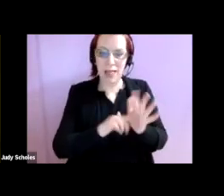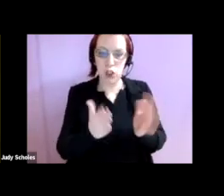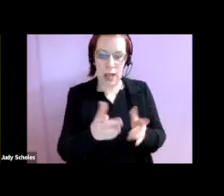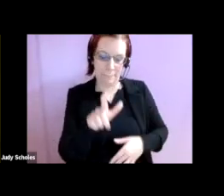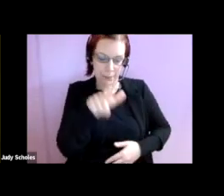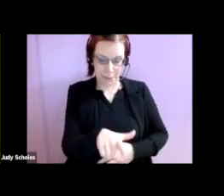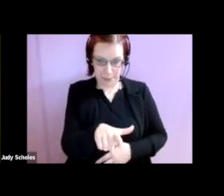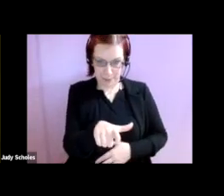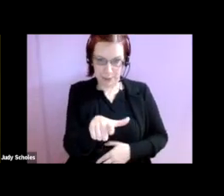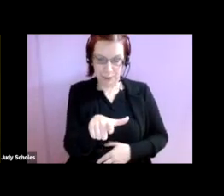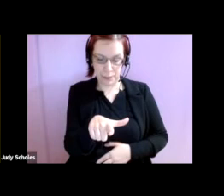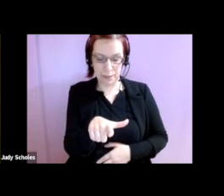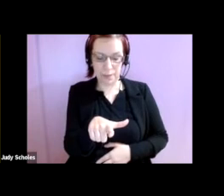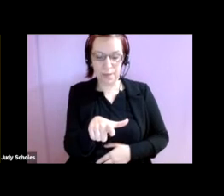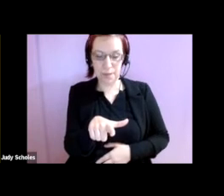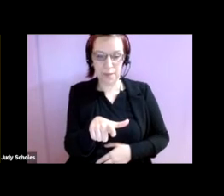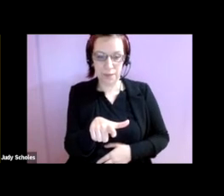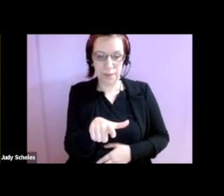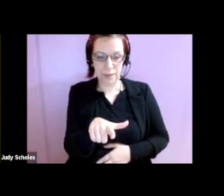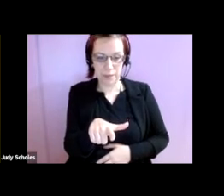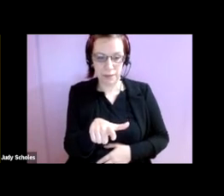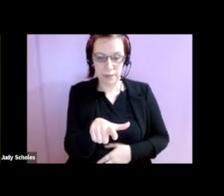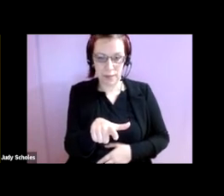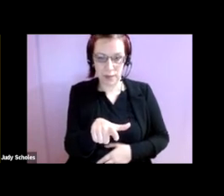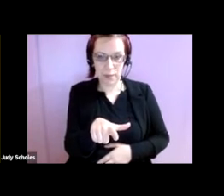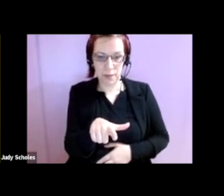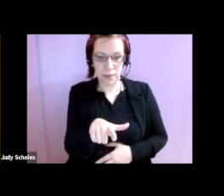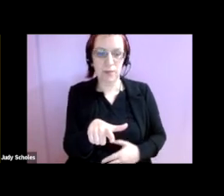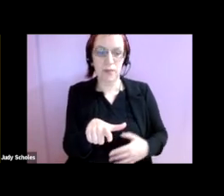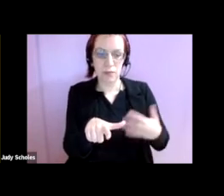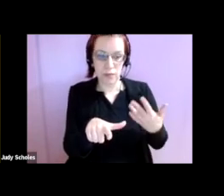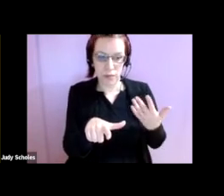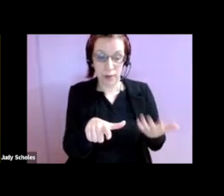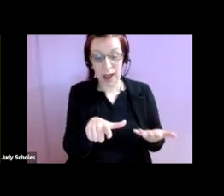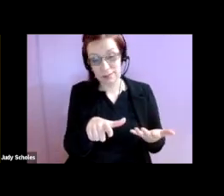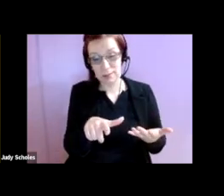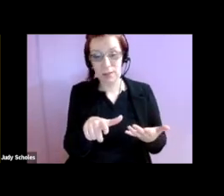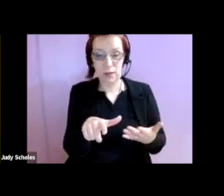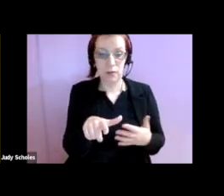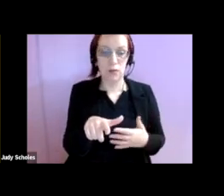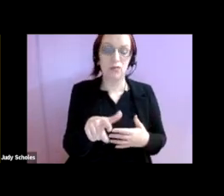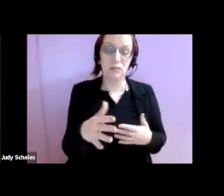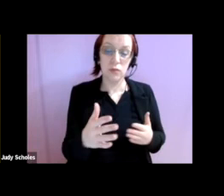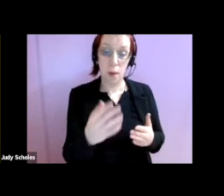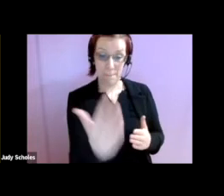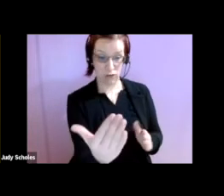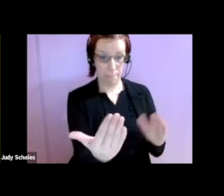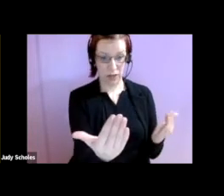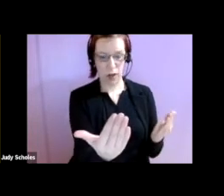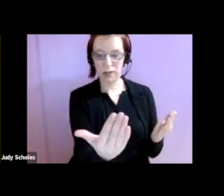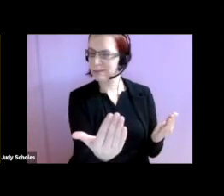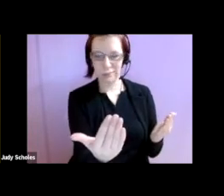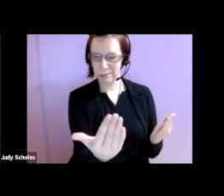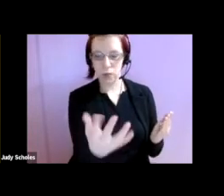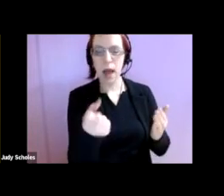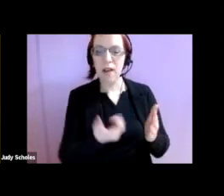We, rather than just having 2 mirrors at the ends of the interferometer arms, we actually have